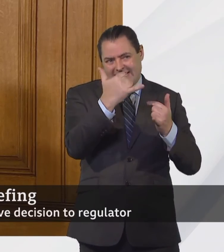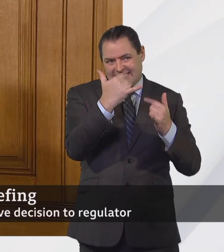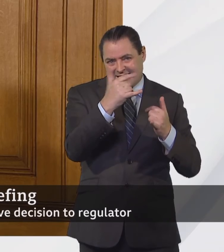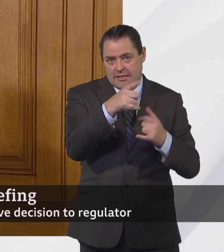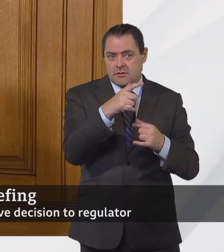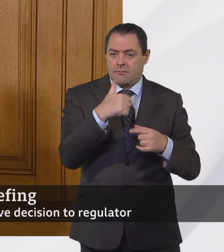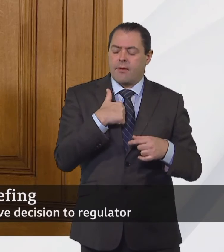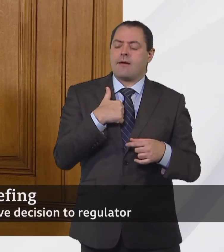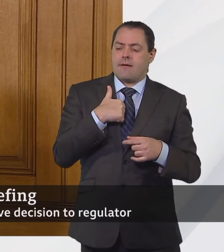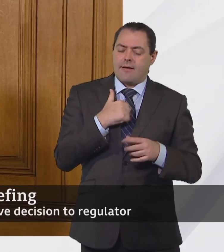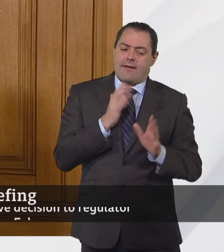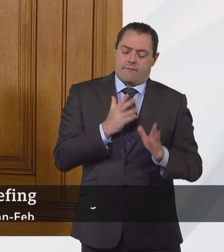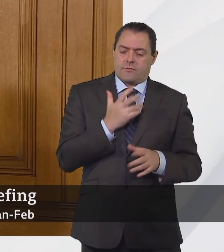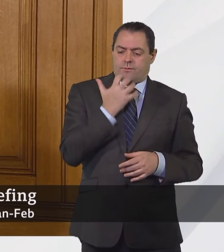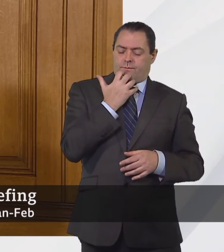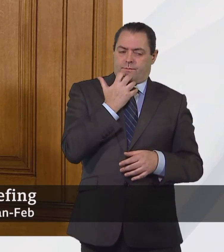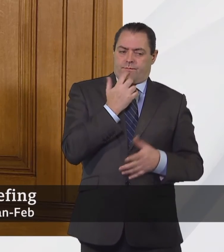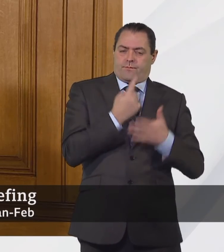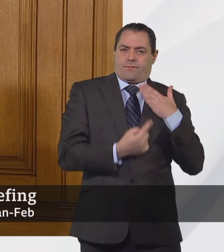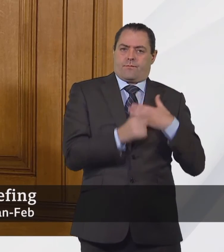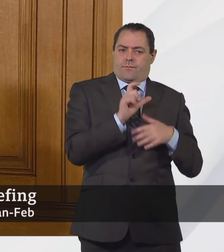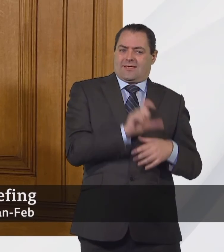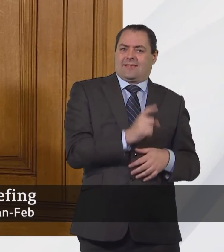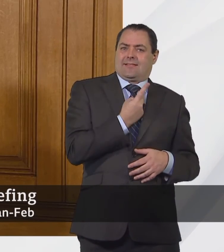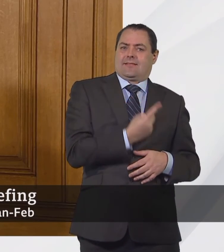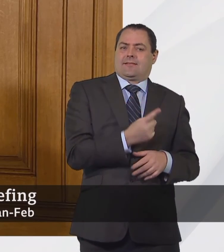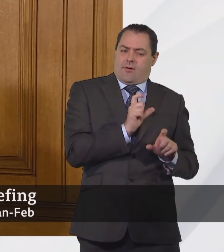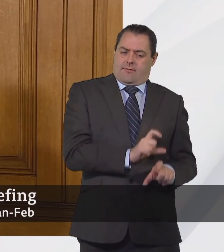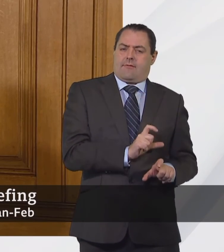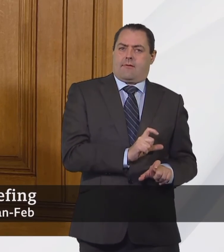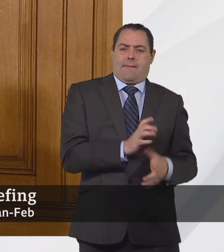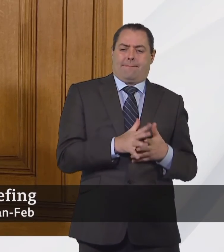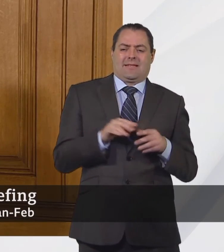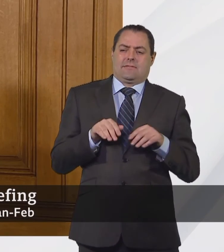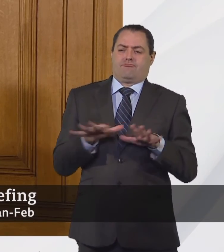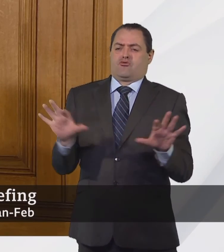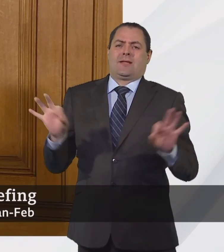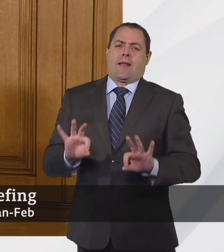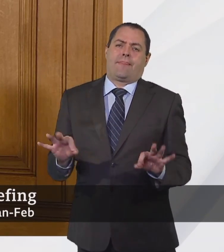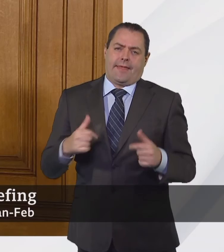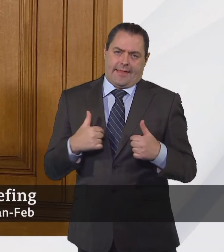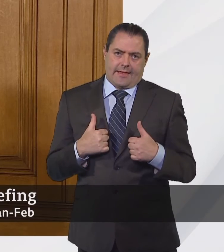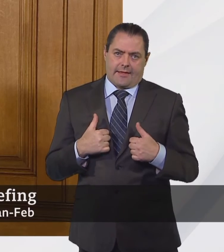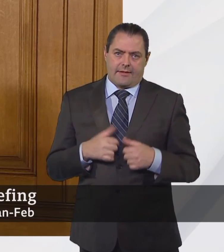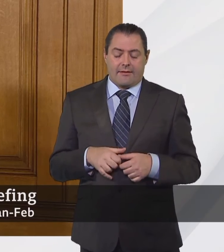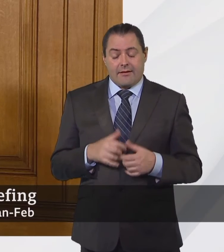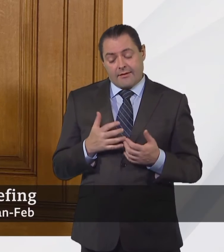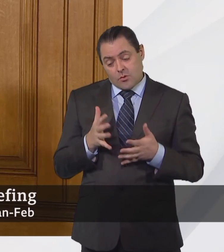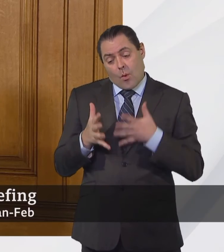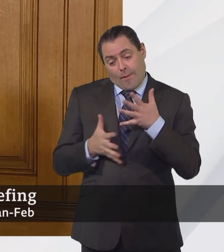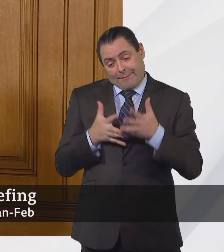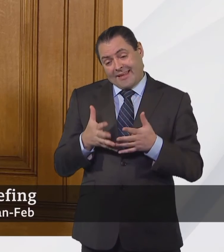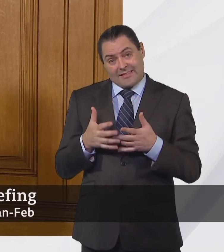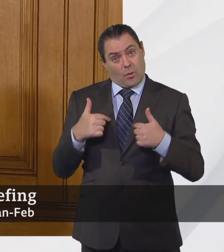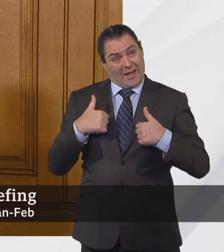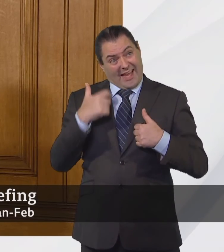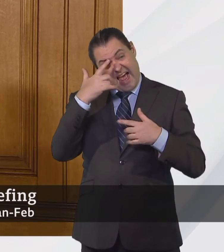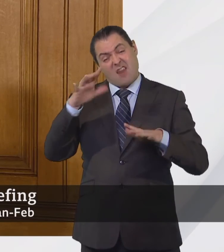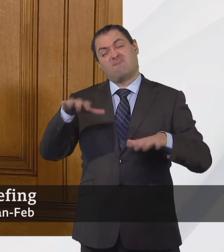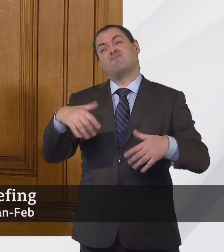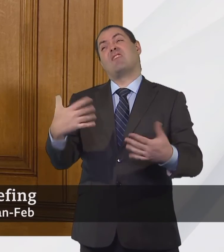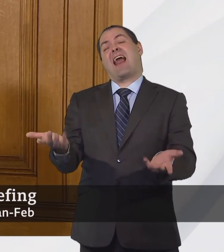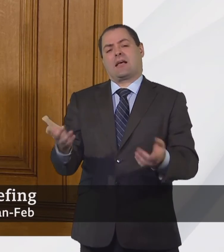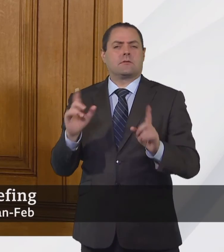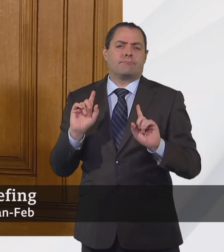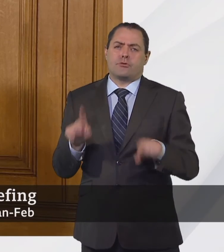solve the problem on its own. So in answer to your question, I think if any of us think that as a result of those 2 things we can relax now, that would be